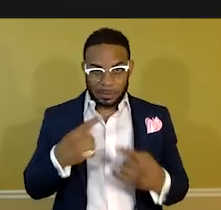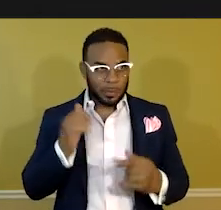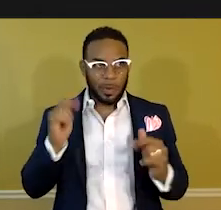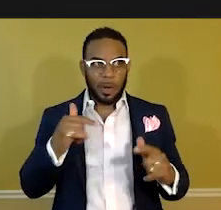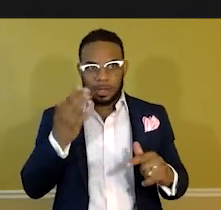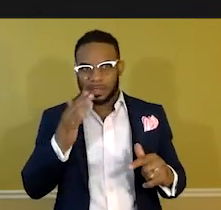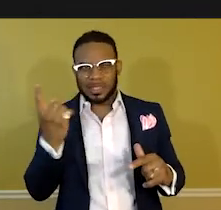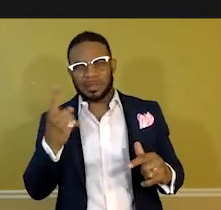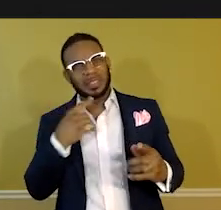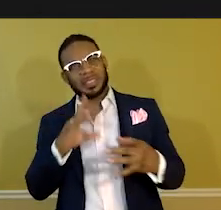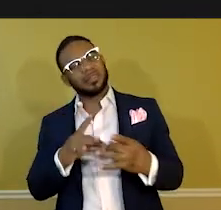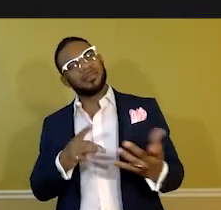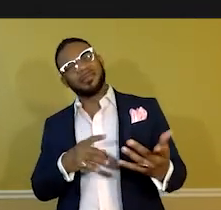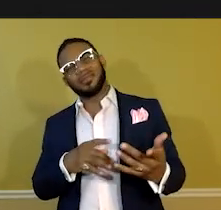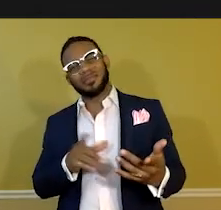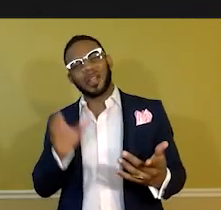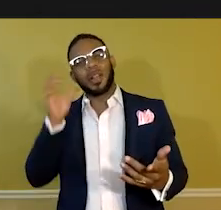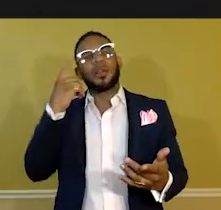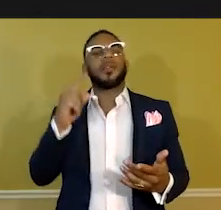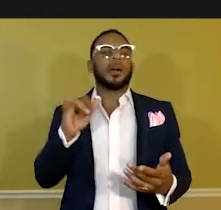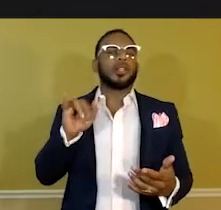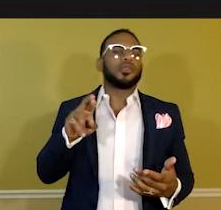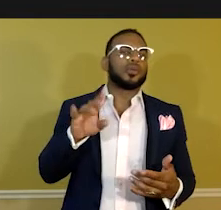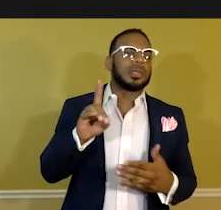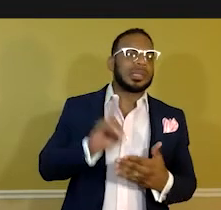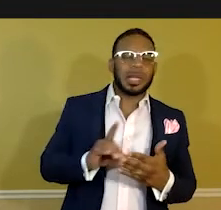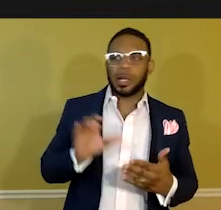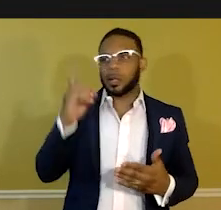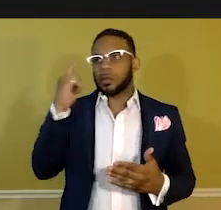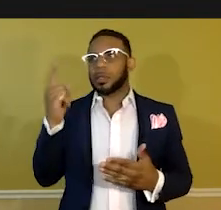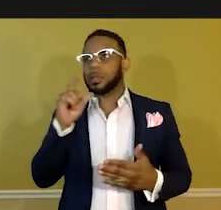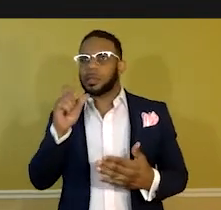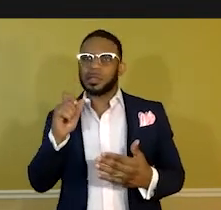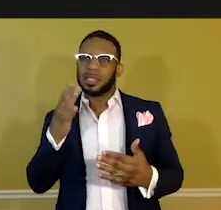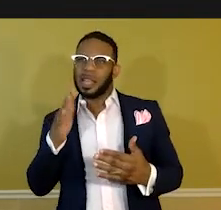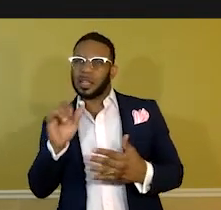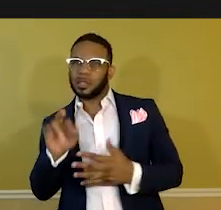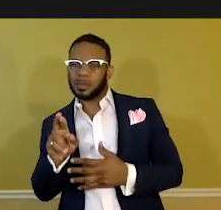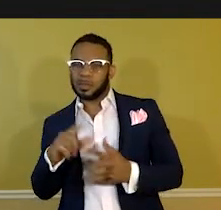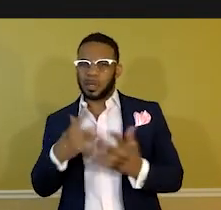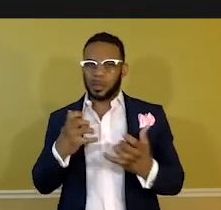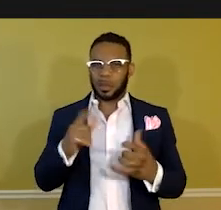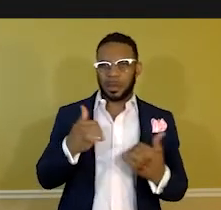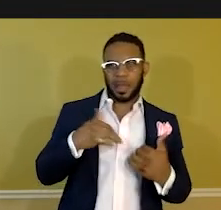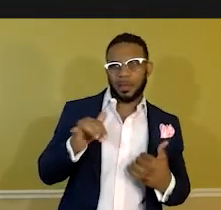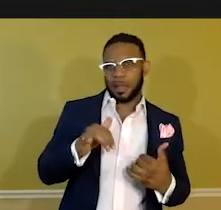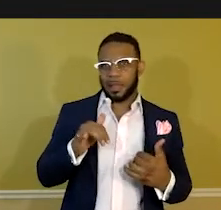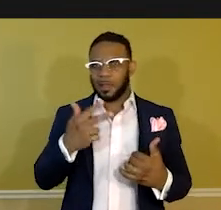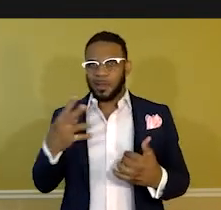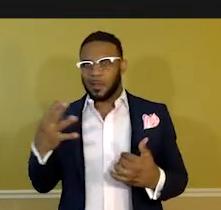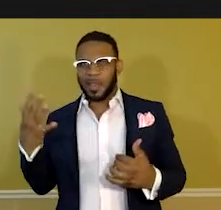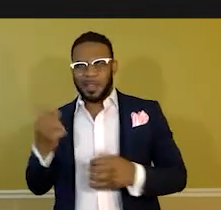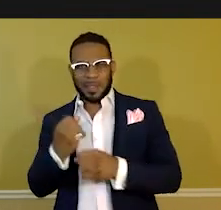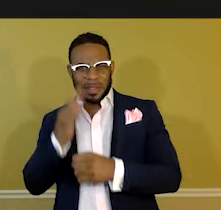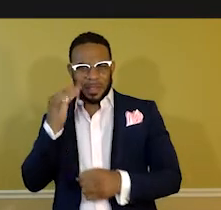you've all seen something that says, you know, they're looking for a junior designer or they're looking for someone that's kind of junior, but they want them to have like three, four, five